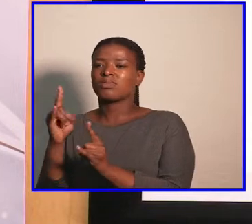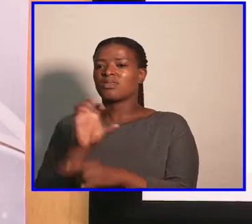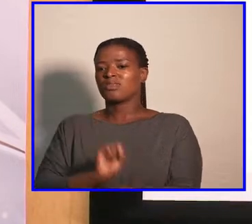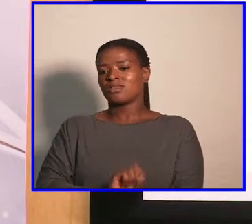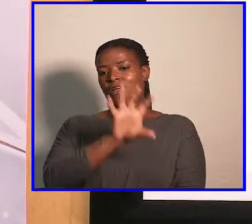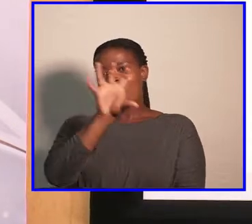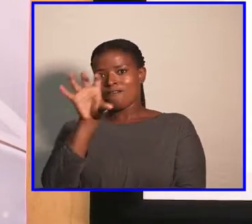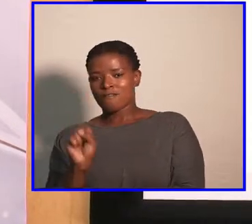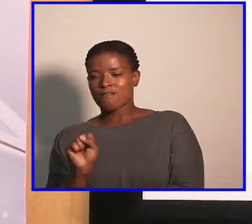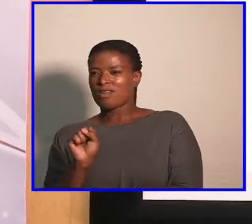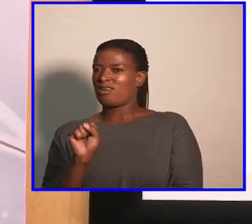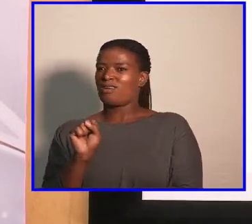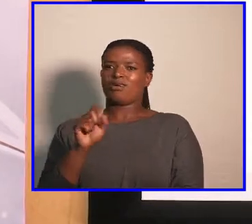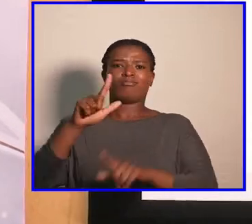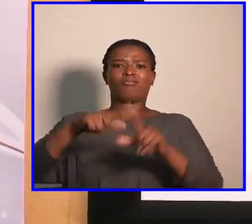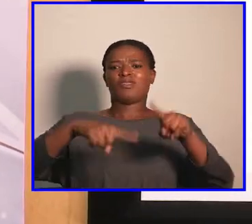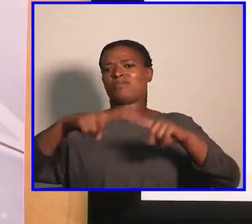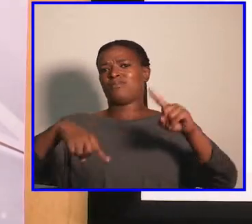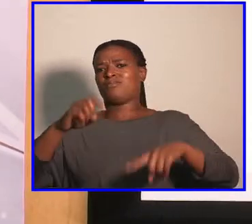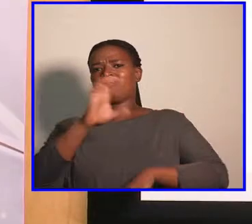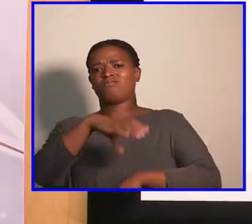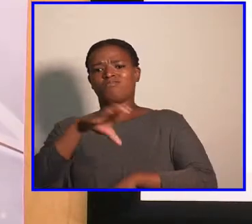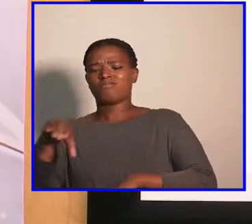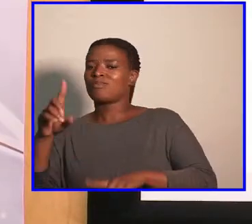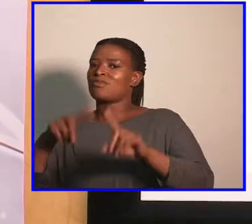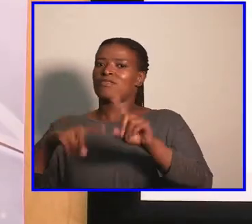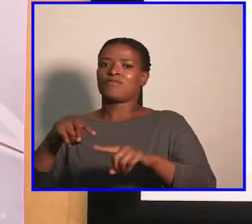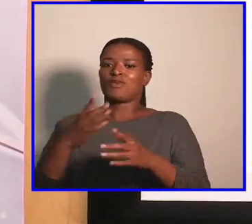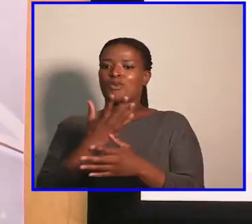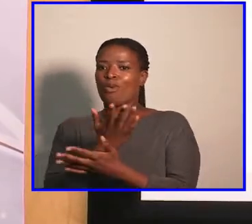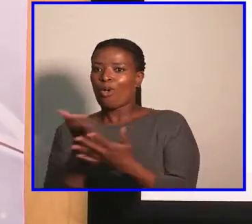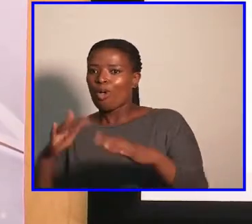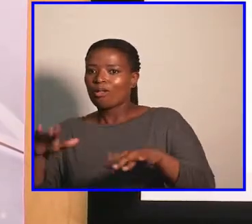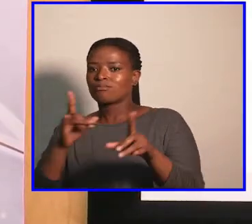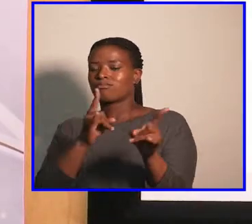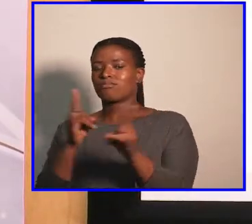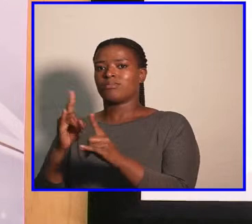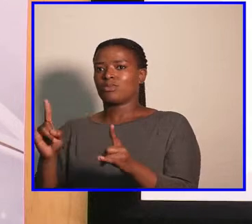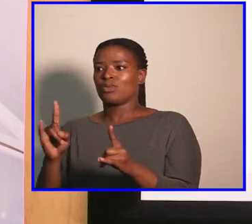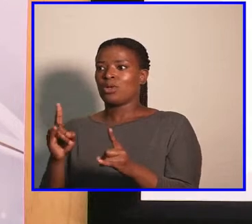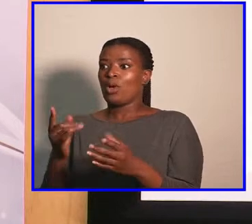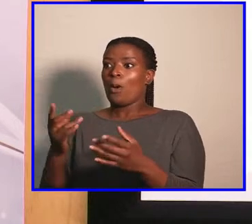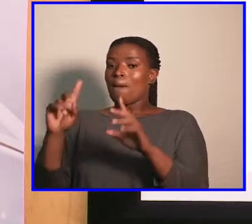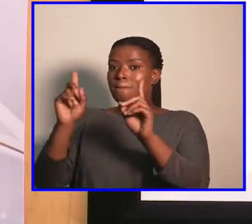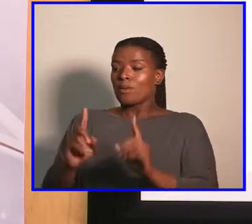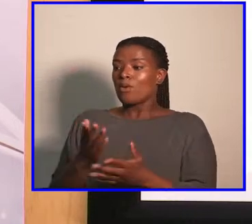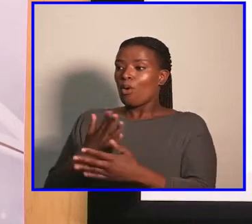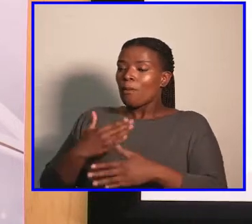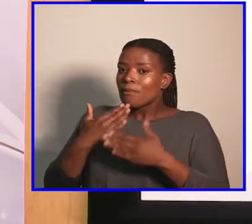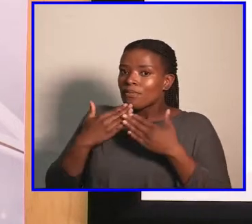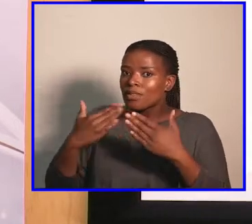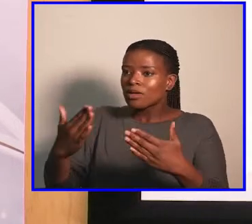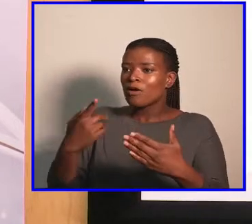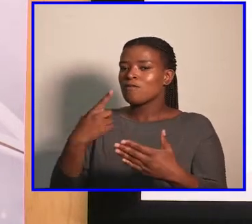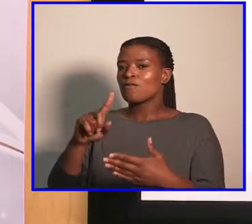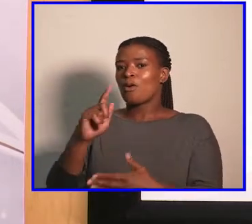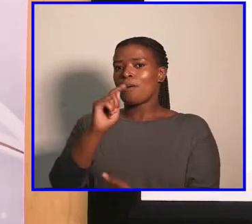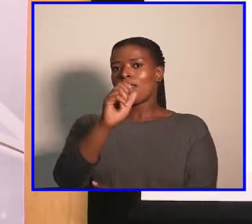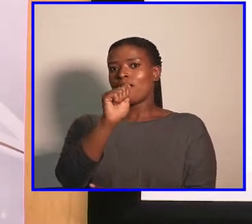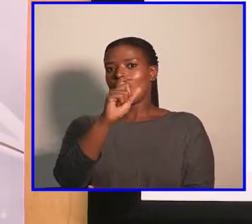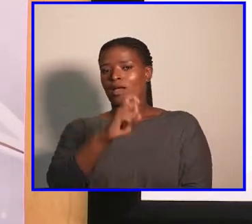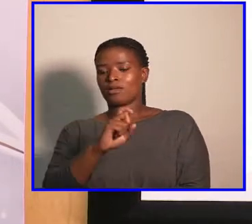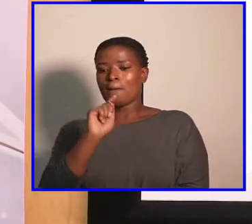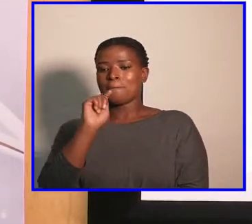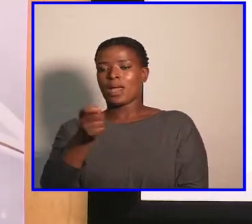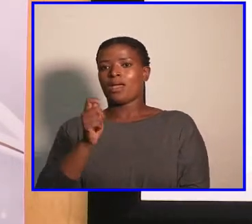Africa. And the most important guest, I would really like to say thank you to our taxpayer